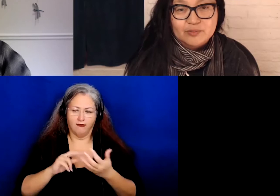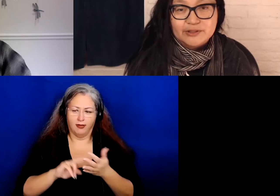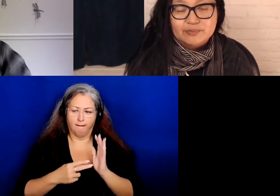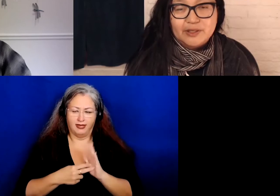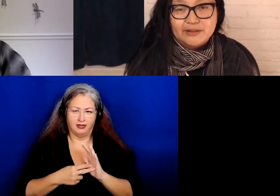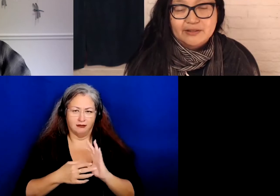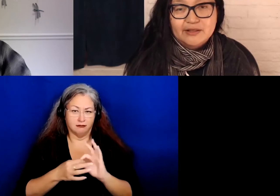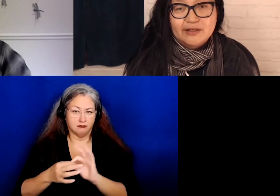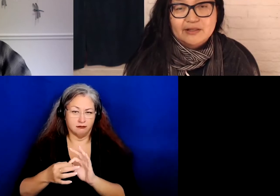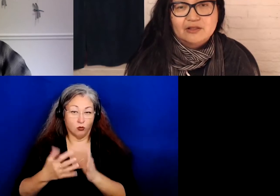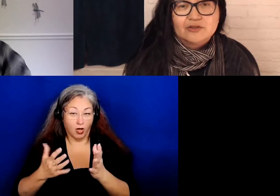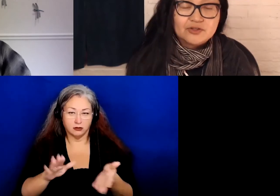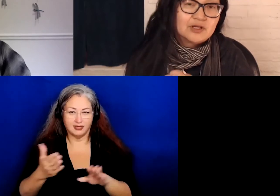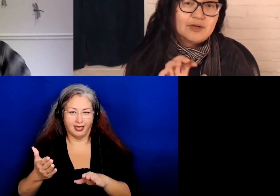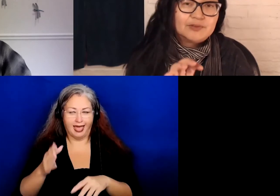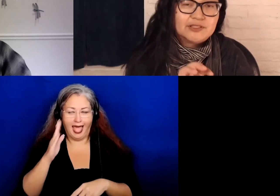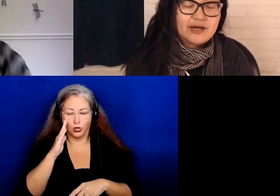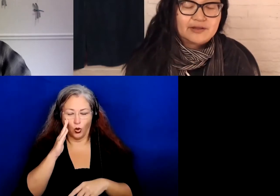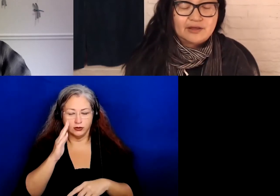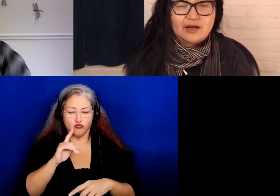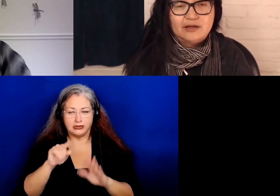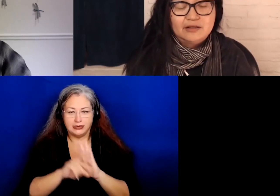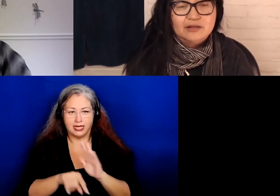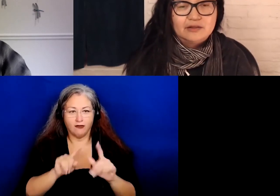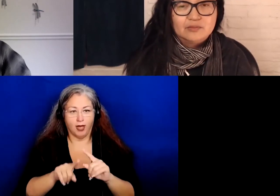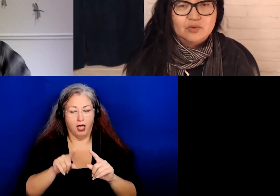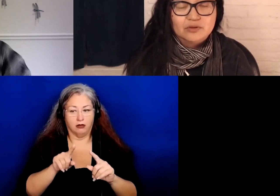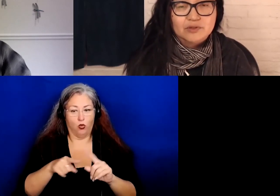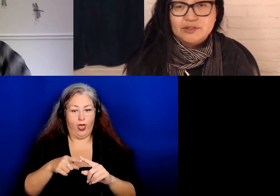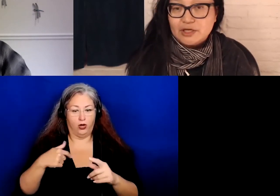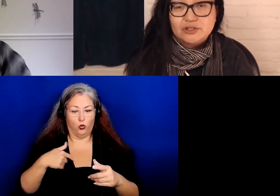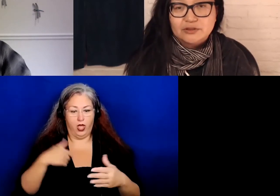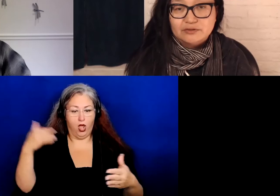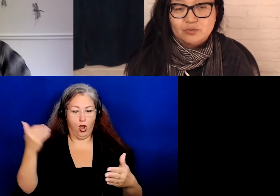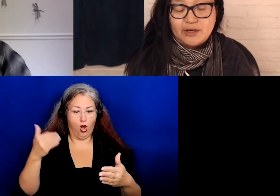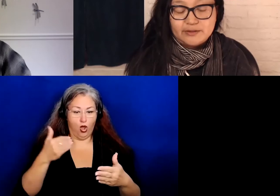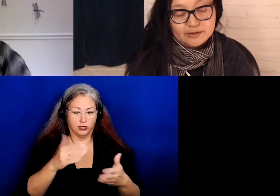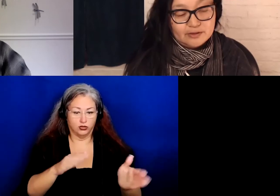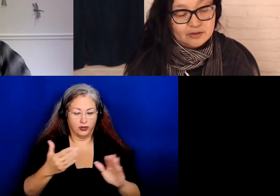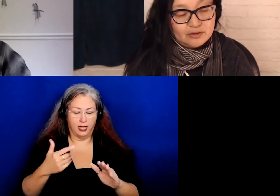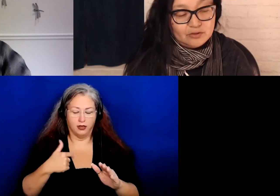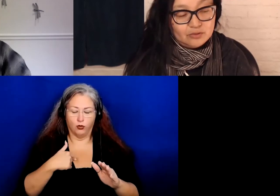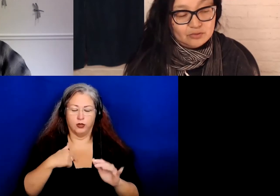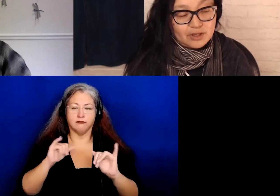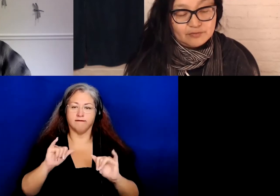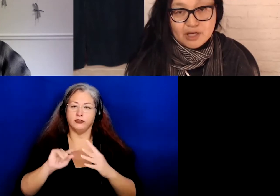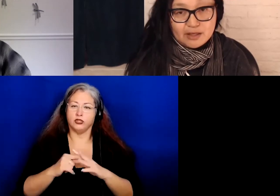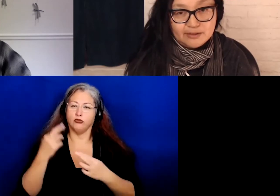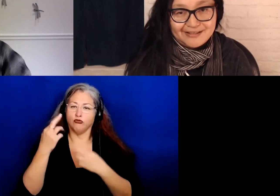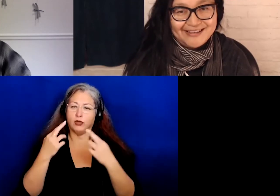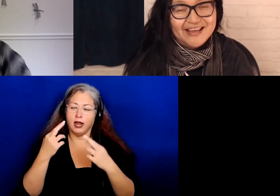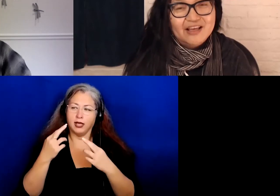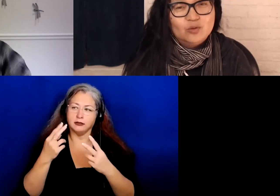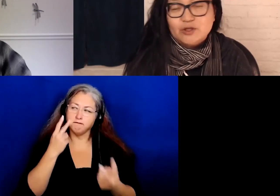really morbid, but the closer you come up to death, the more the realization of what you have